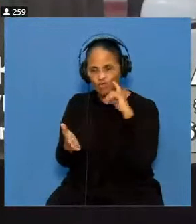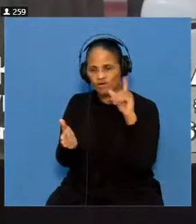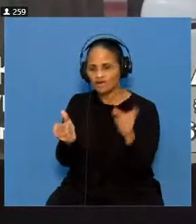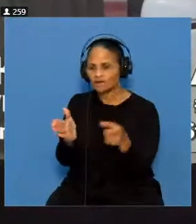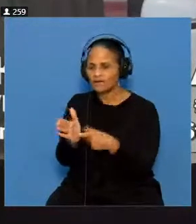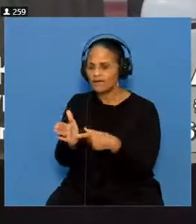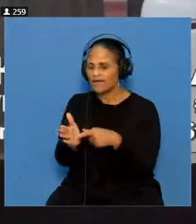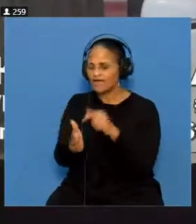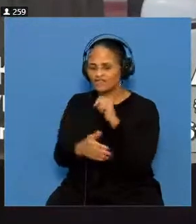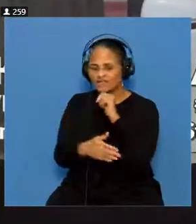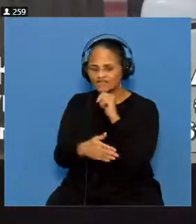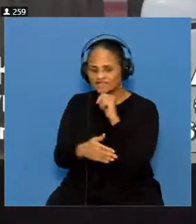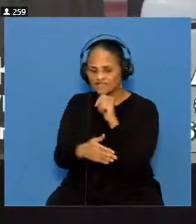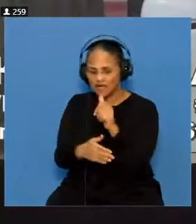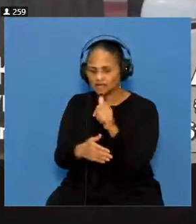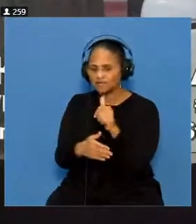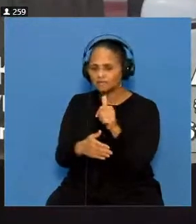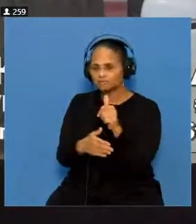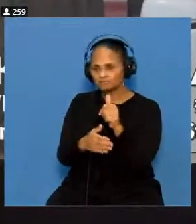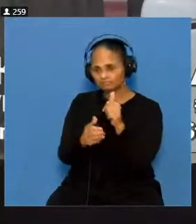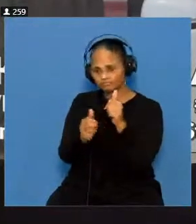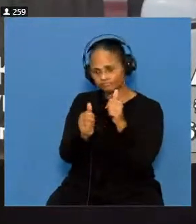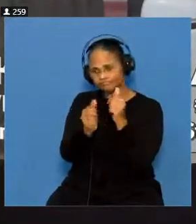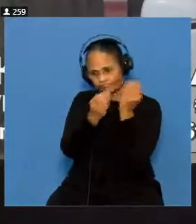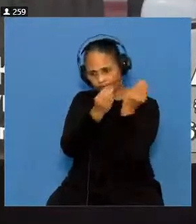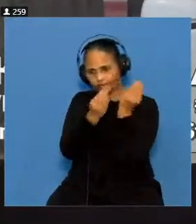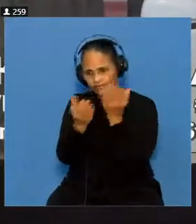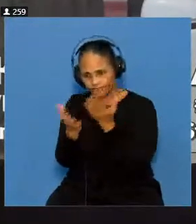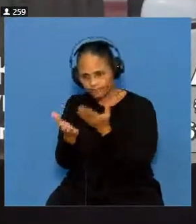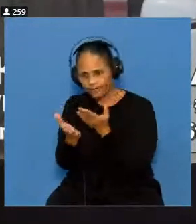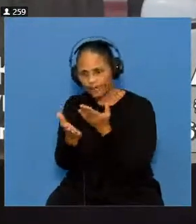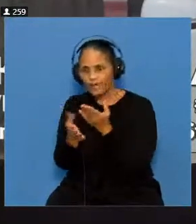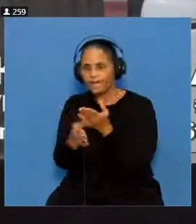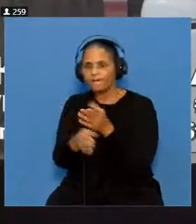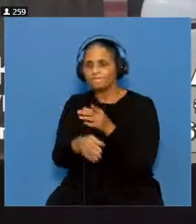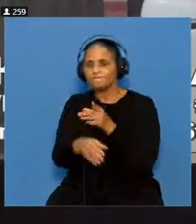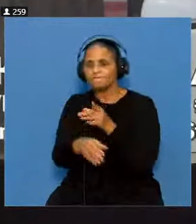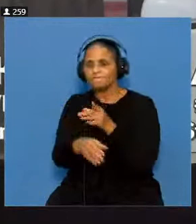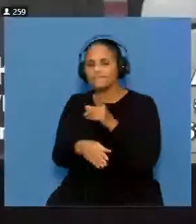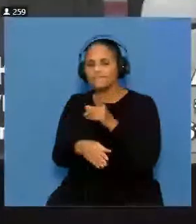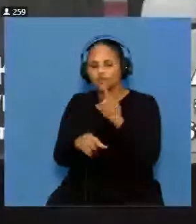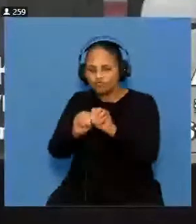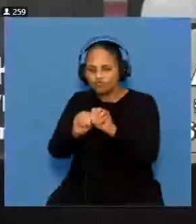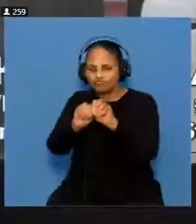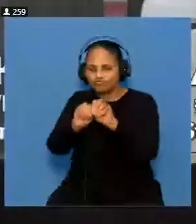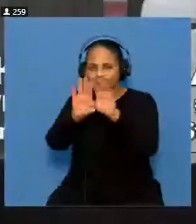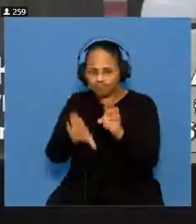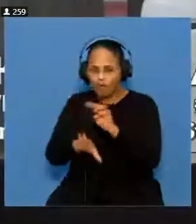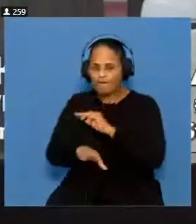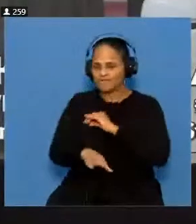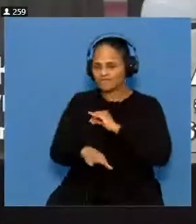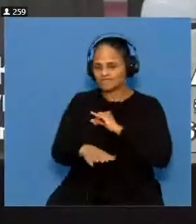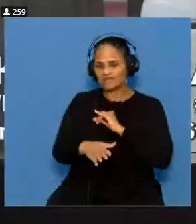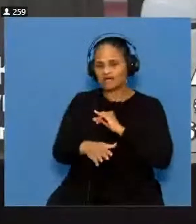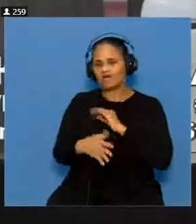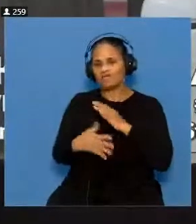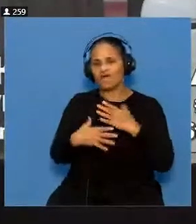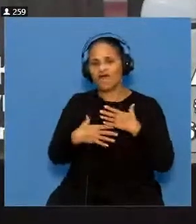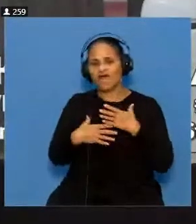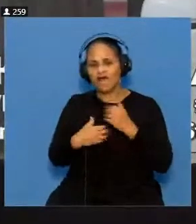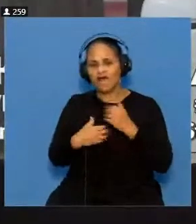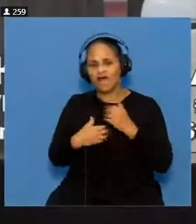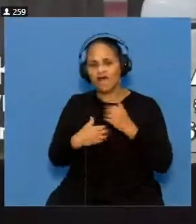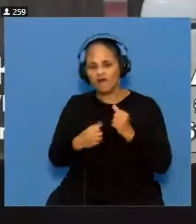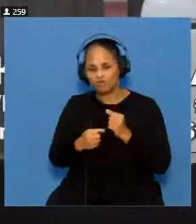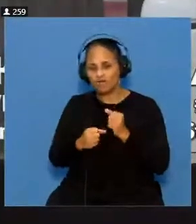has not been followed. We are making sure that the regulations are clarified. The Minister of Health is reaching out to funeral homes so they can be very clear